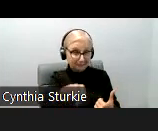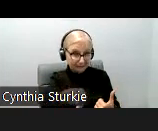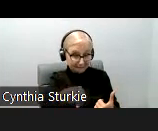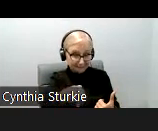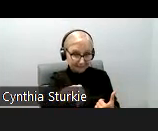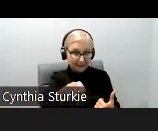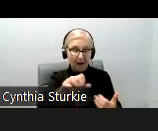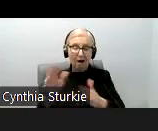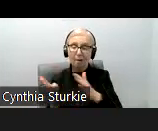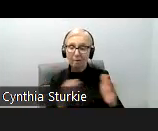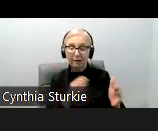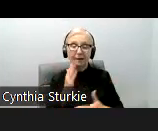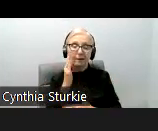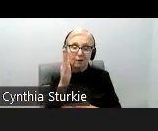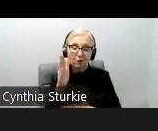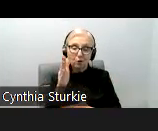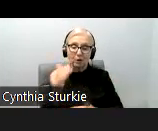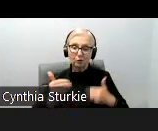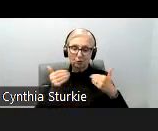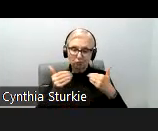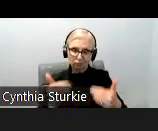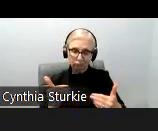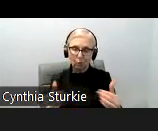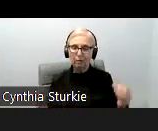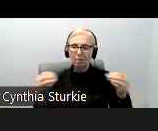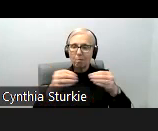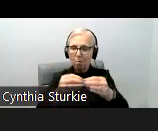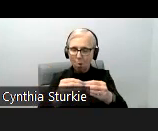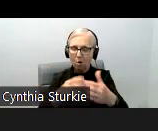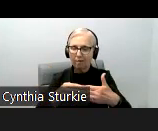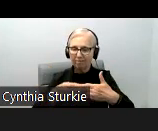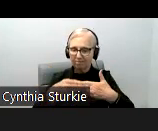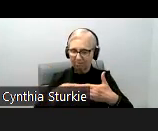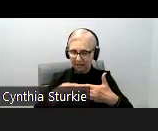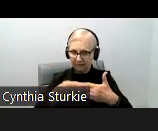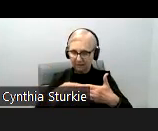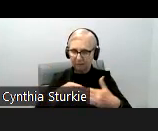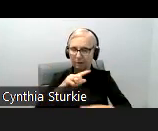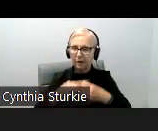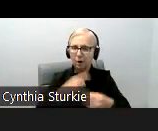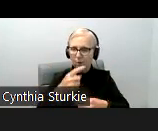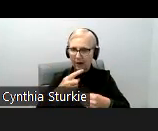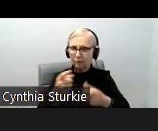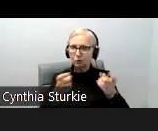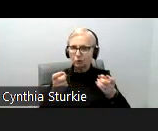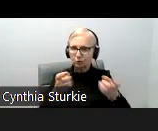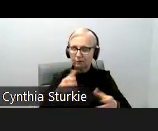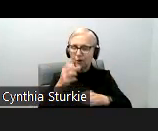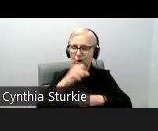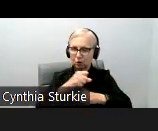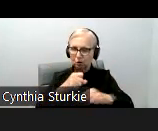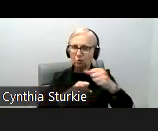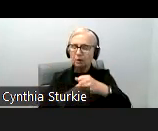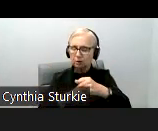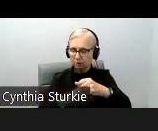our intention in the future is to move forward with more of that flexibility around supervision structure.